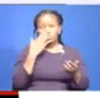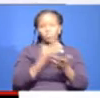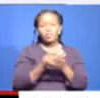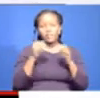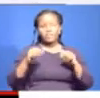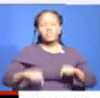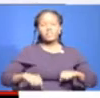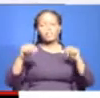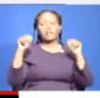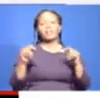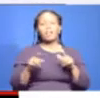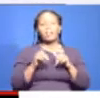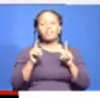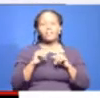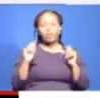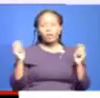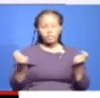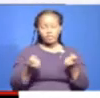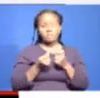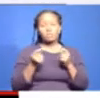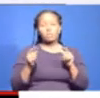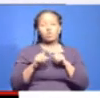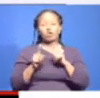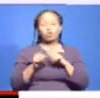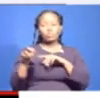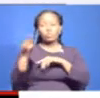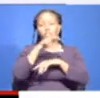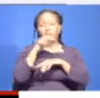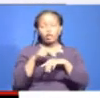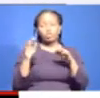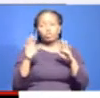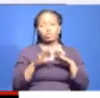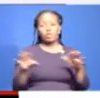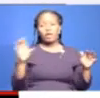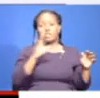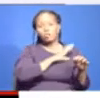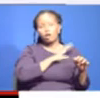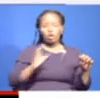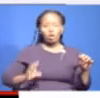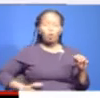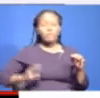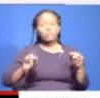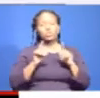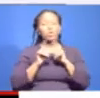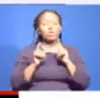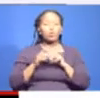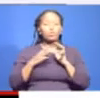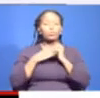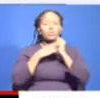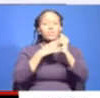team at the National Land Commission, and also the leadership of His Excellency